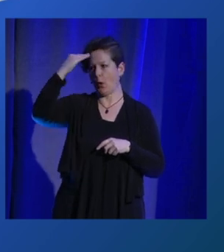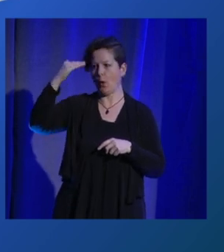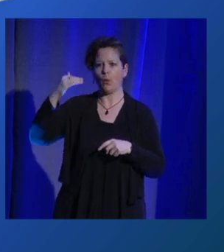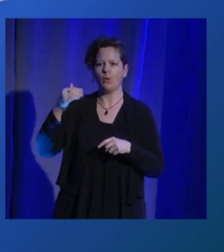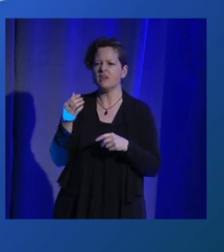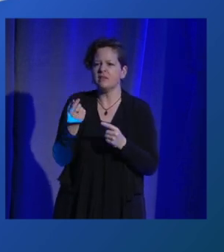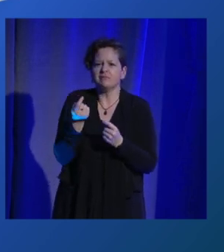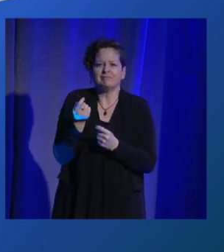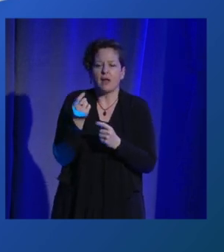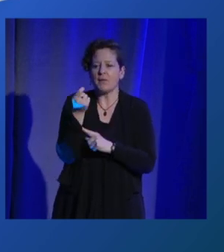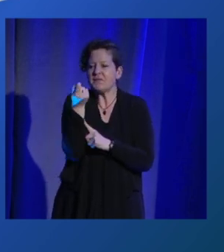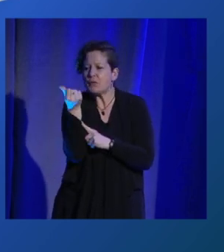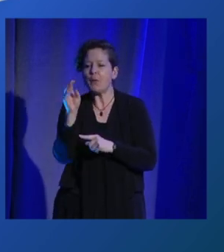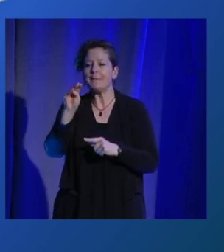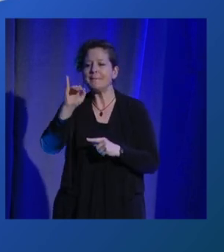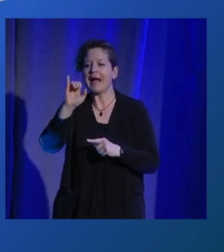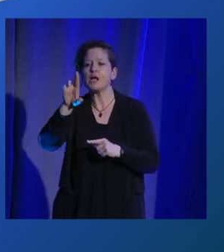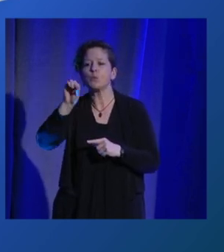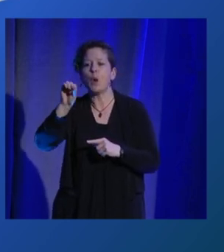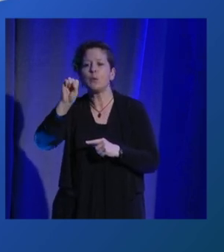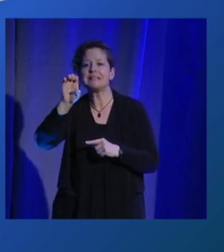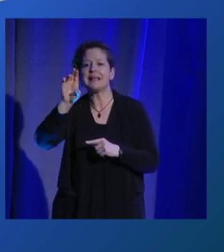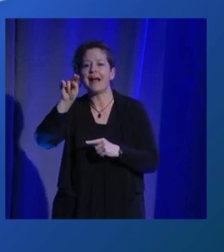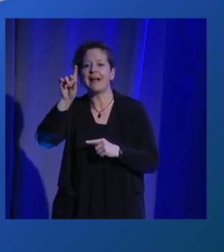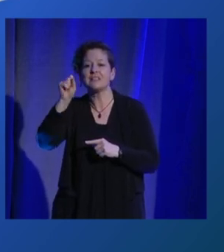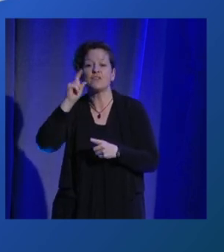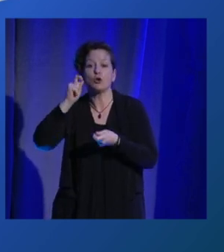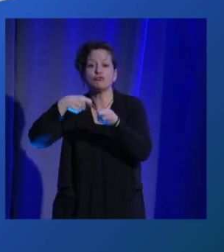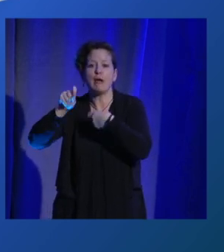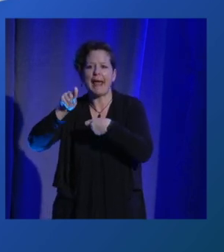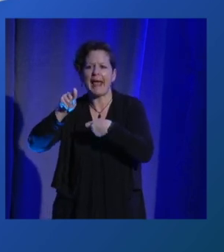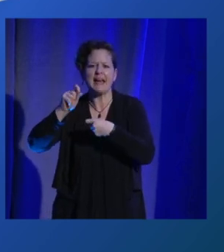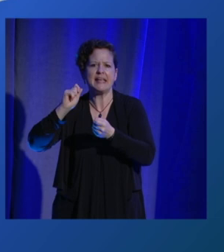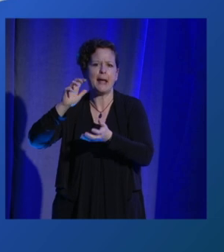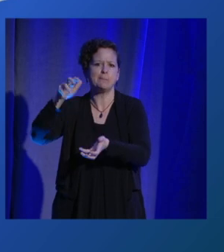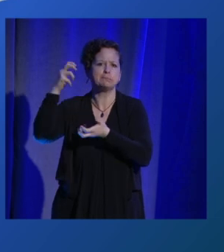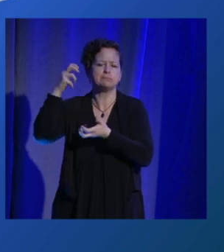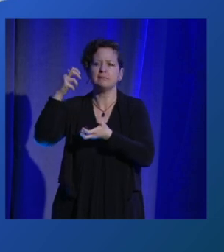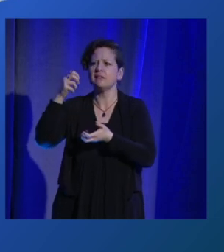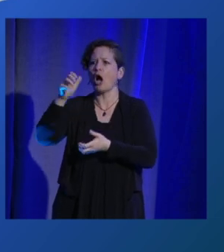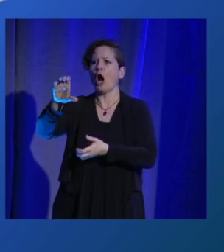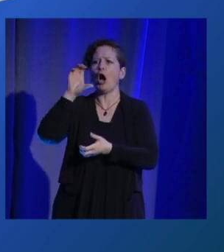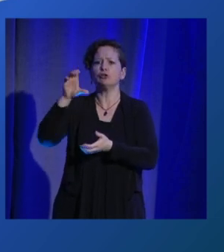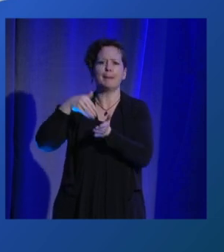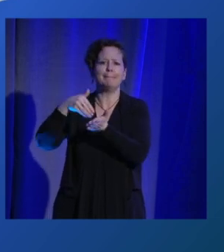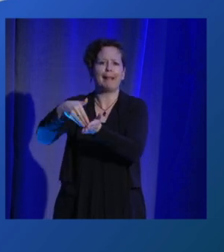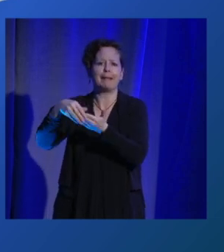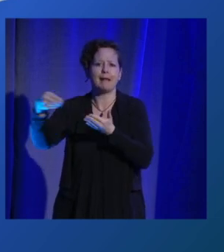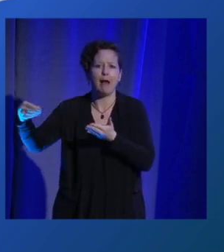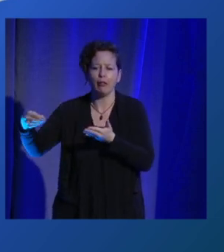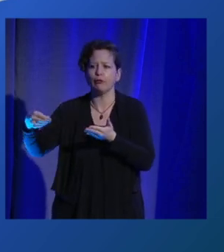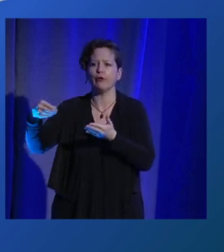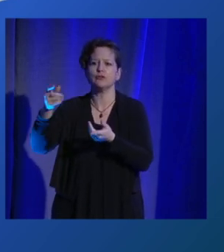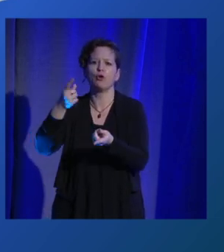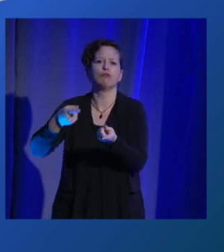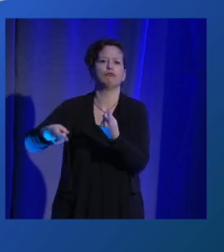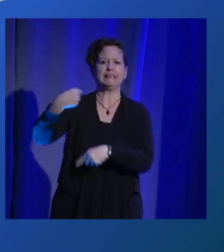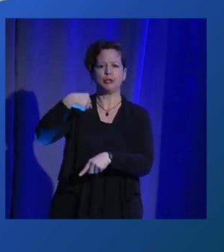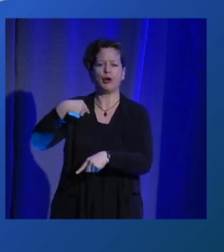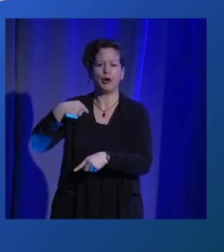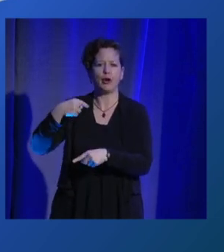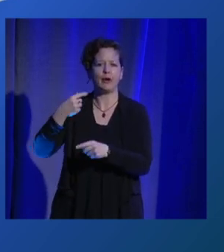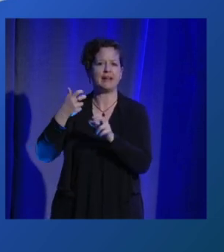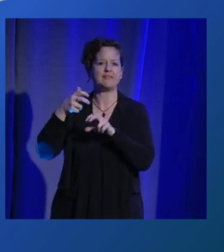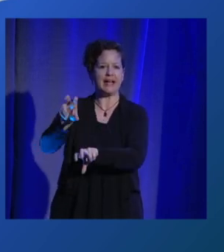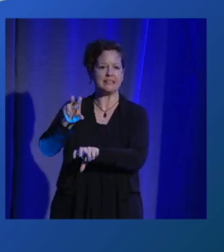microseconds gives you trade advantage that yields hundreds of millions of dollars in Returns on investment if I'm a stock Trader